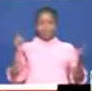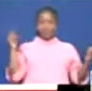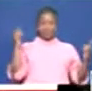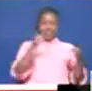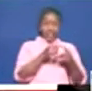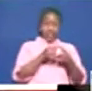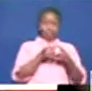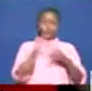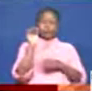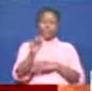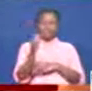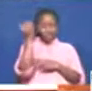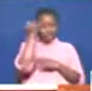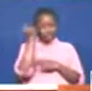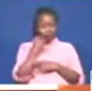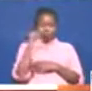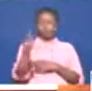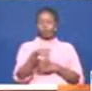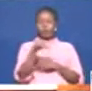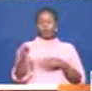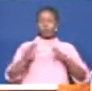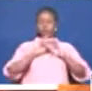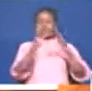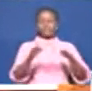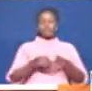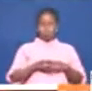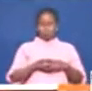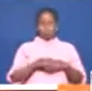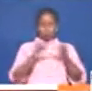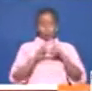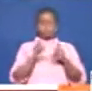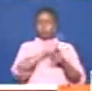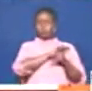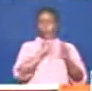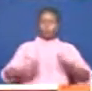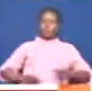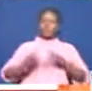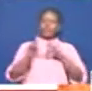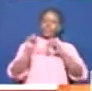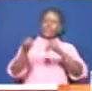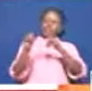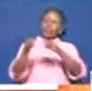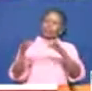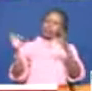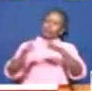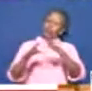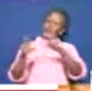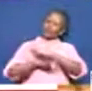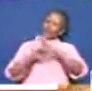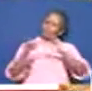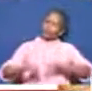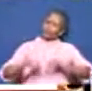to overturn the results. In the affidavits, the commissioners accused the Cherera-led faction of pushing for slashing of Ruto's